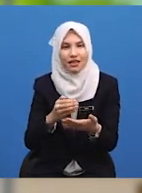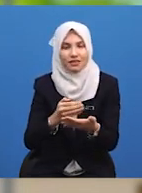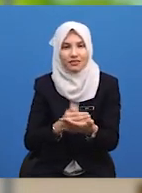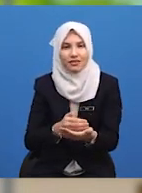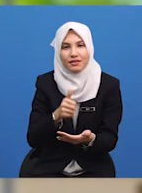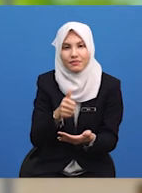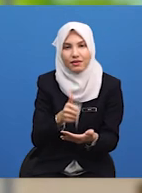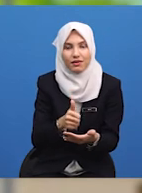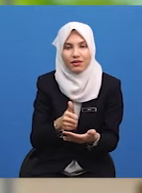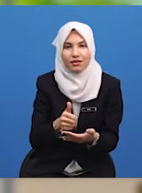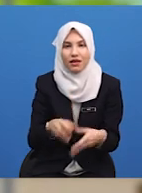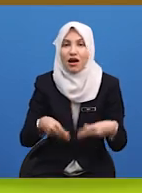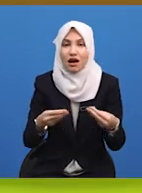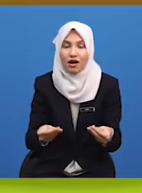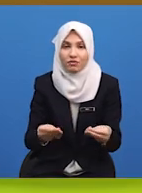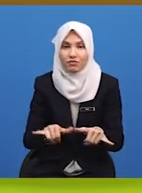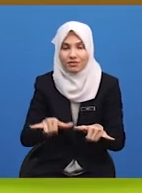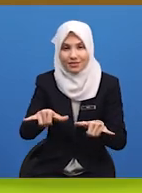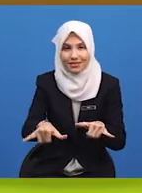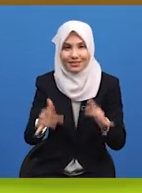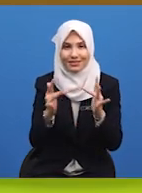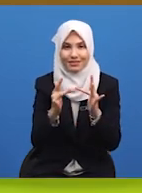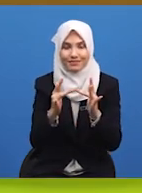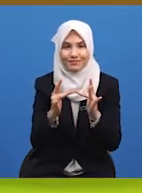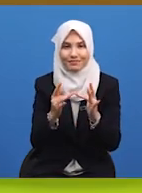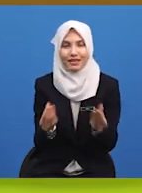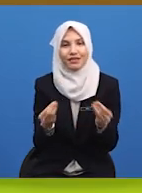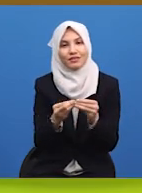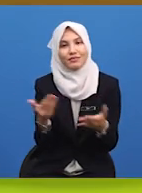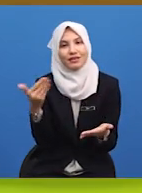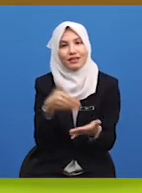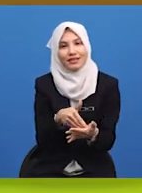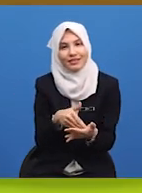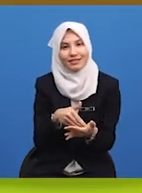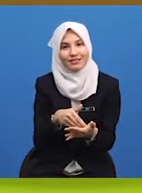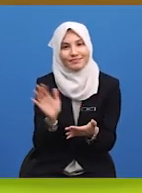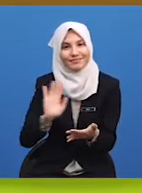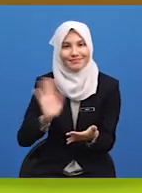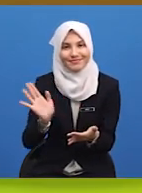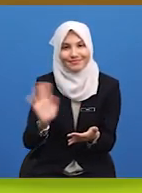stay safe online. See you again next time. Bye-bye.